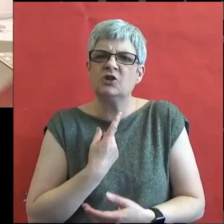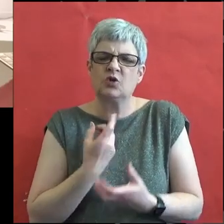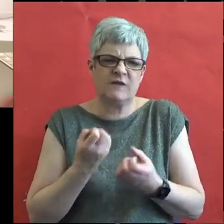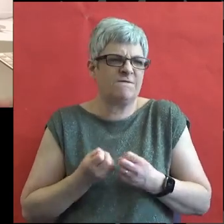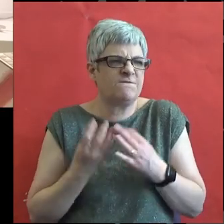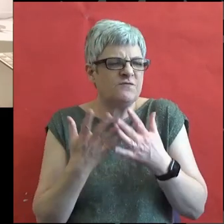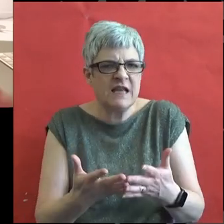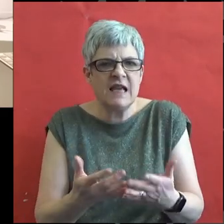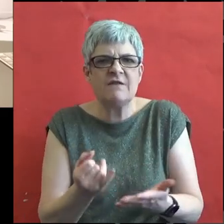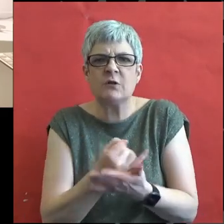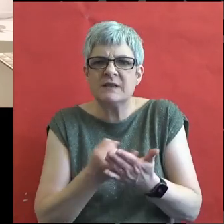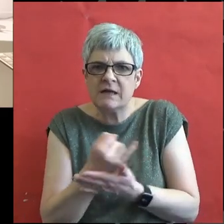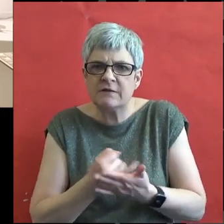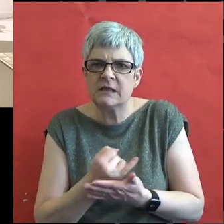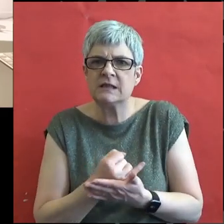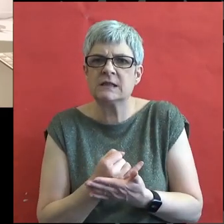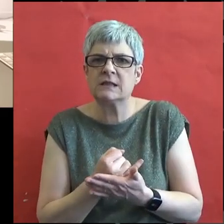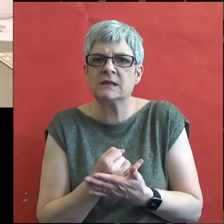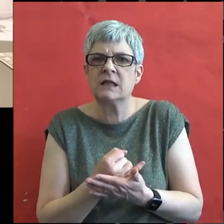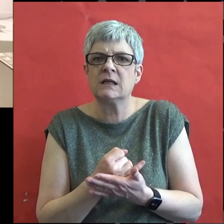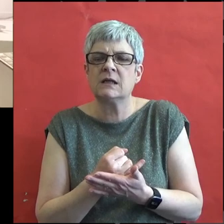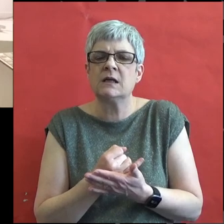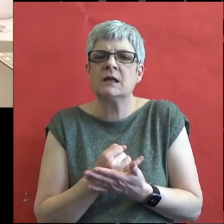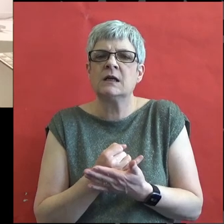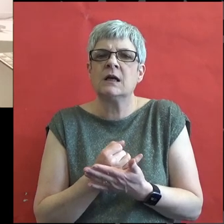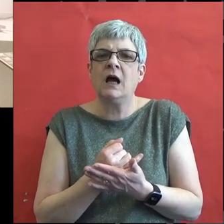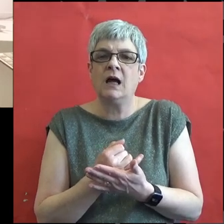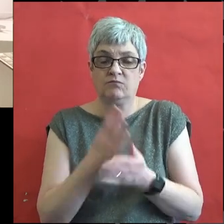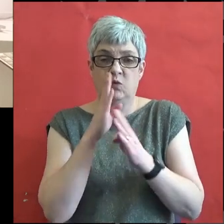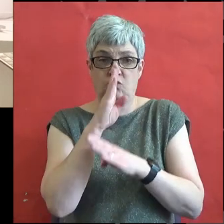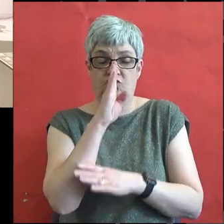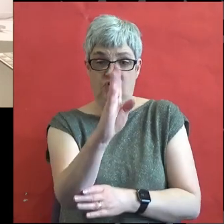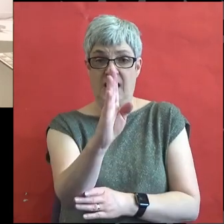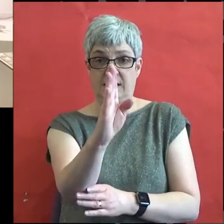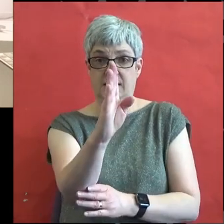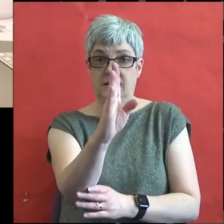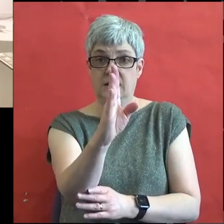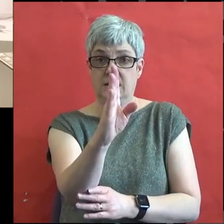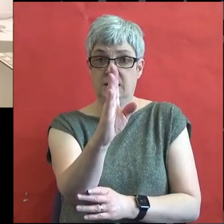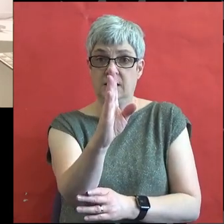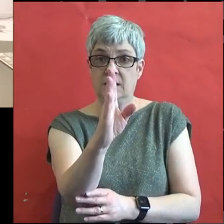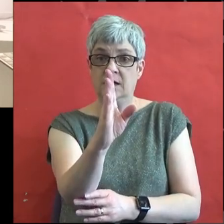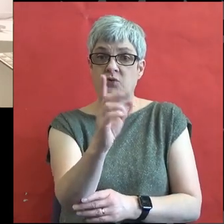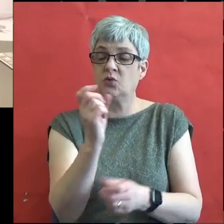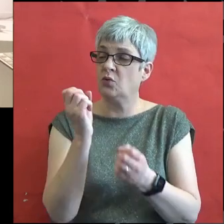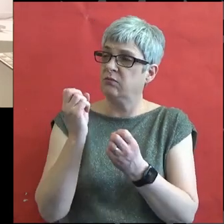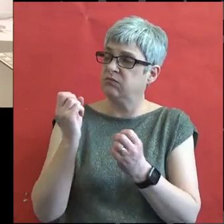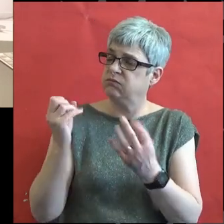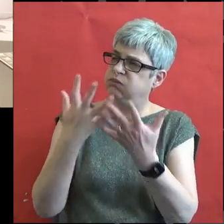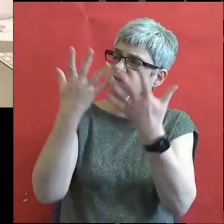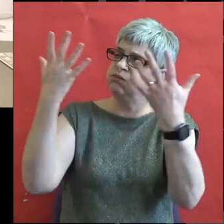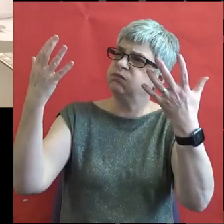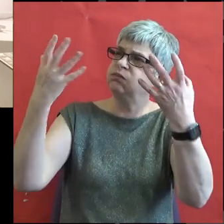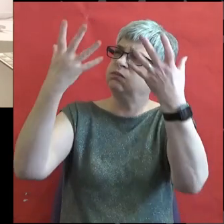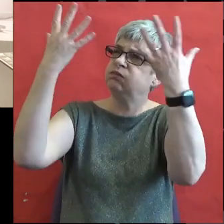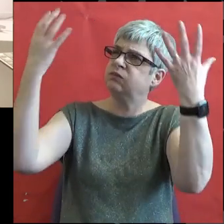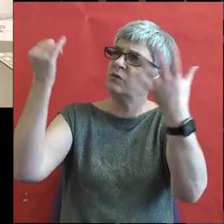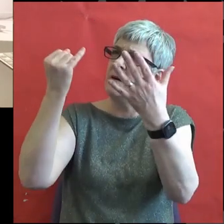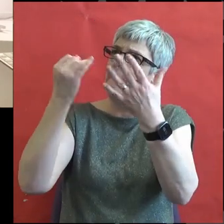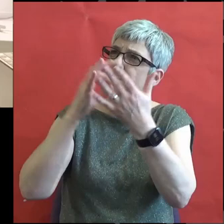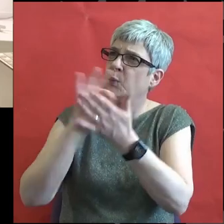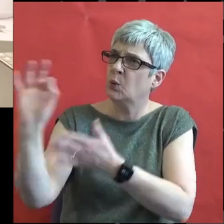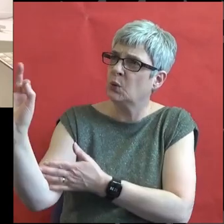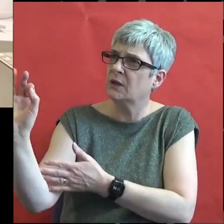of sinfulness and worldliness, and one that looks straight ahead to the radiant purity of his